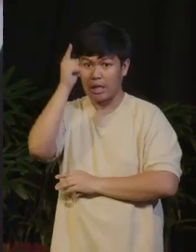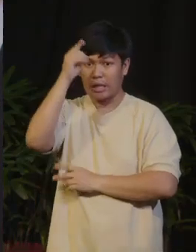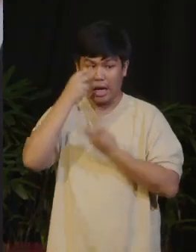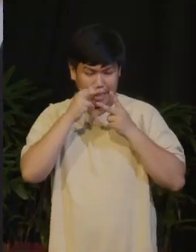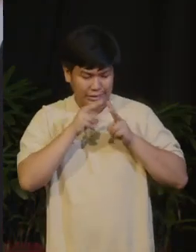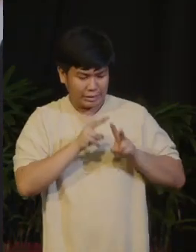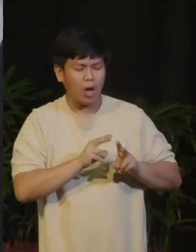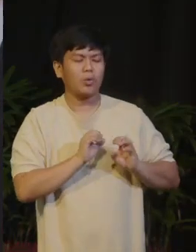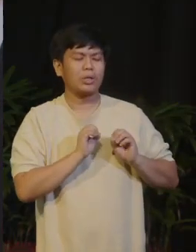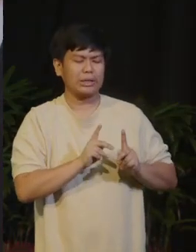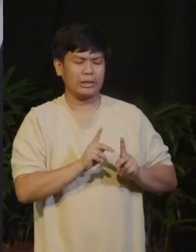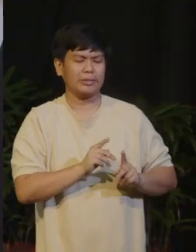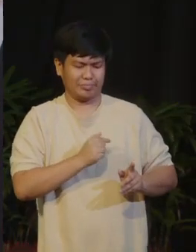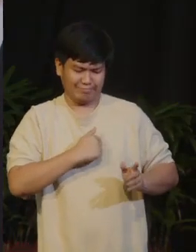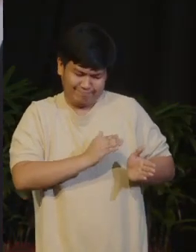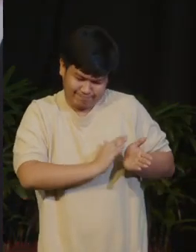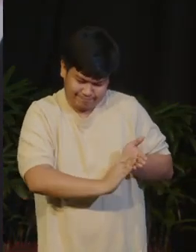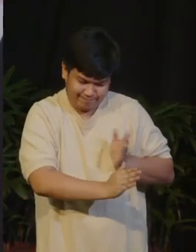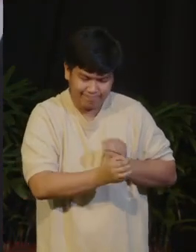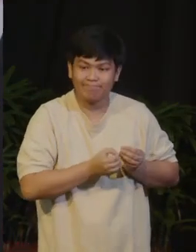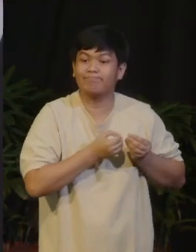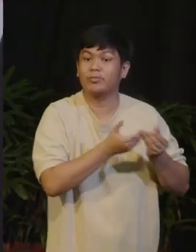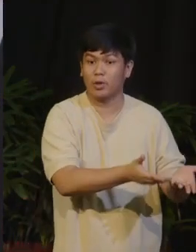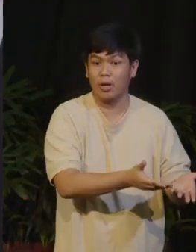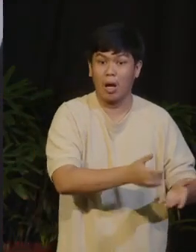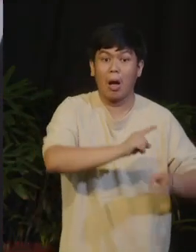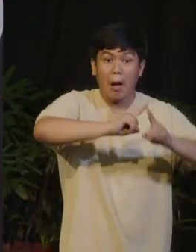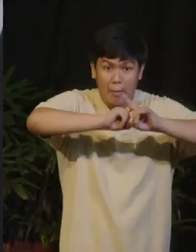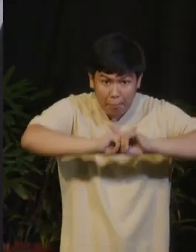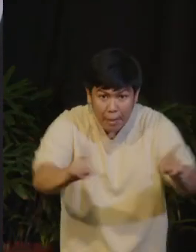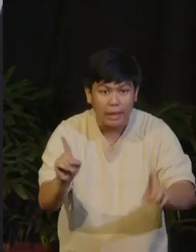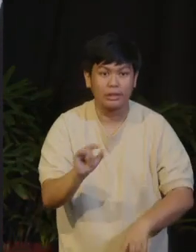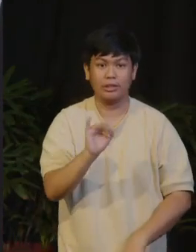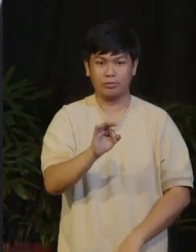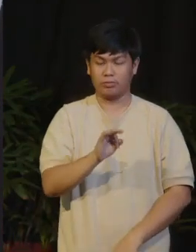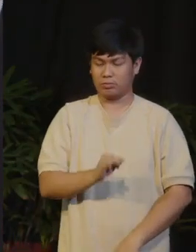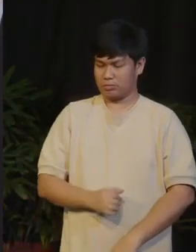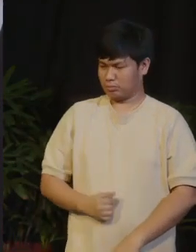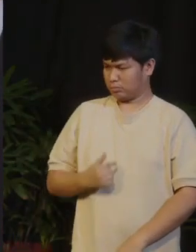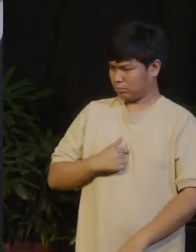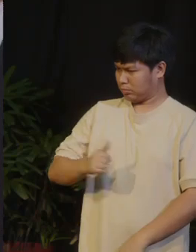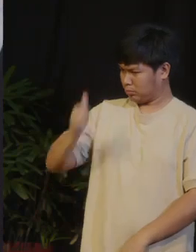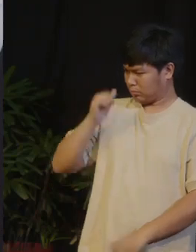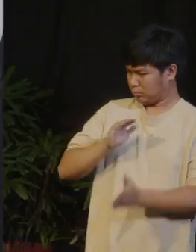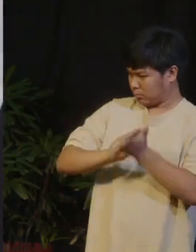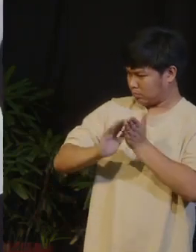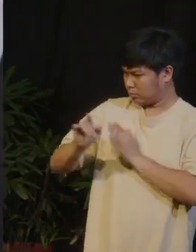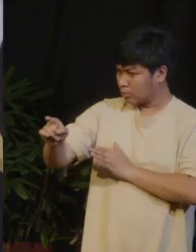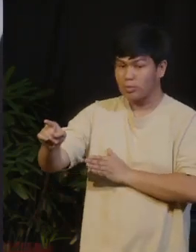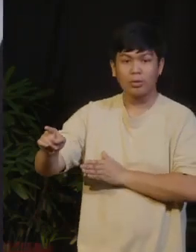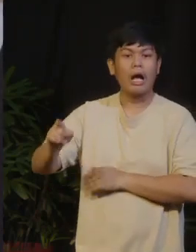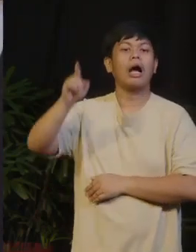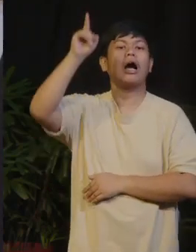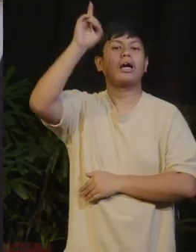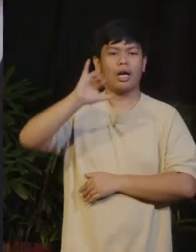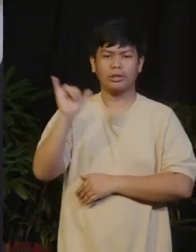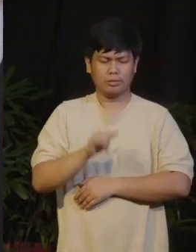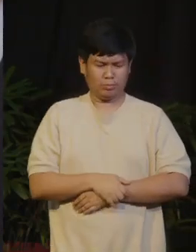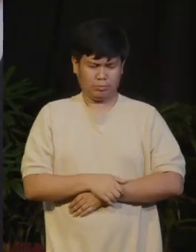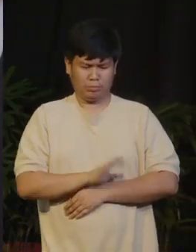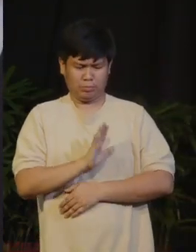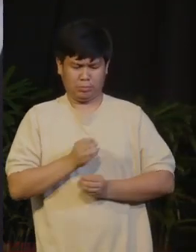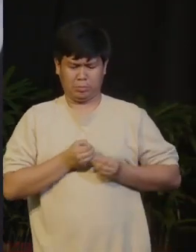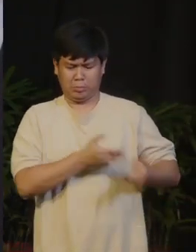will also forgive you. But if you do not forgive others their trespasses, neither will your